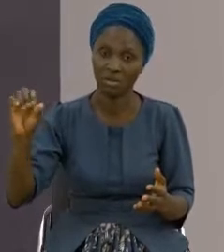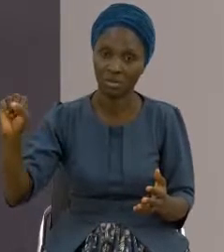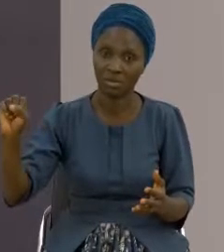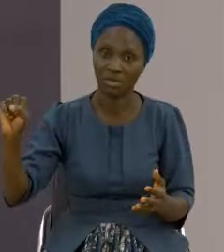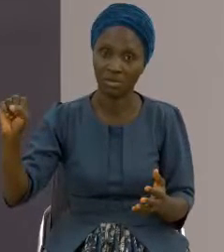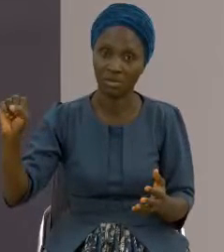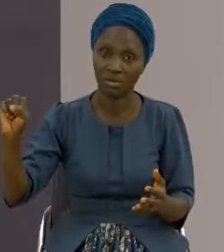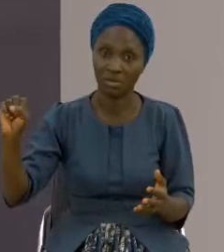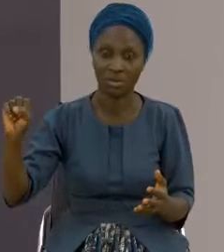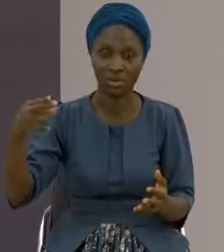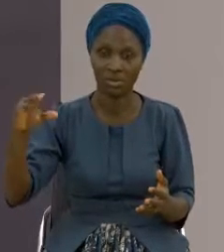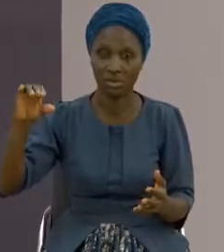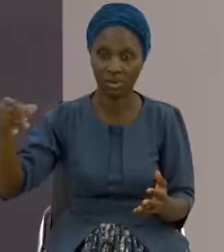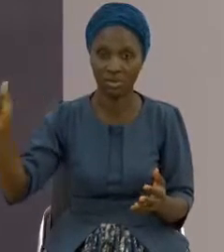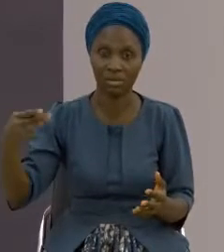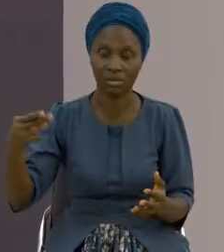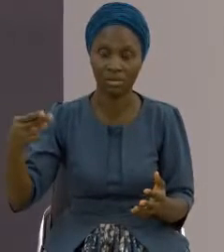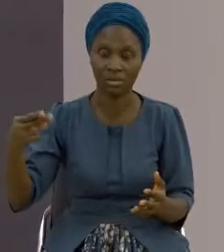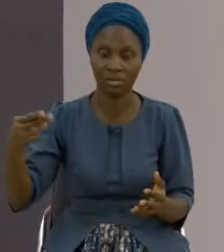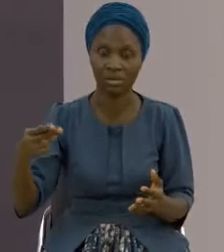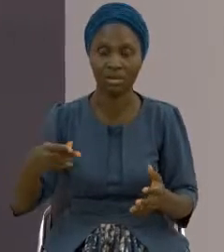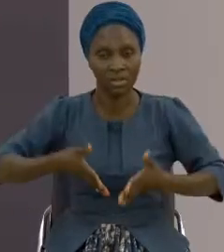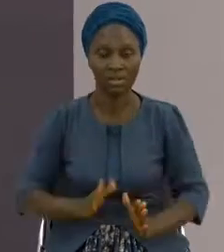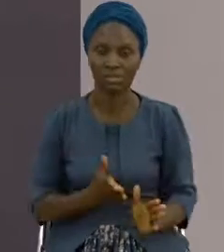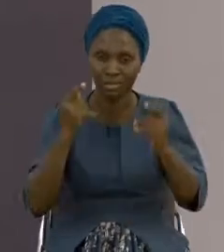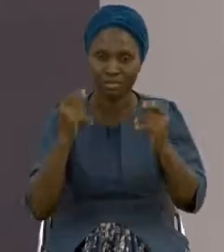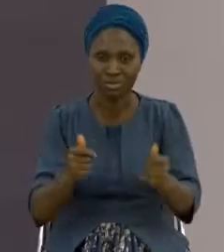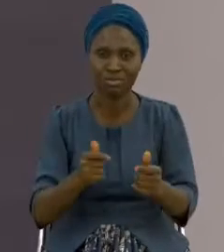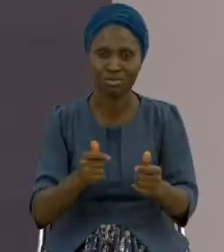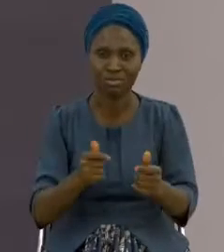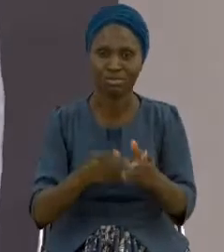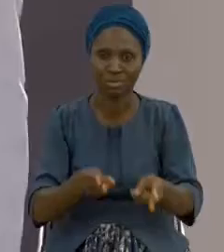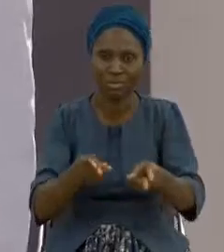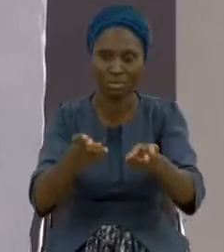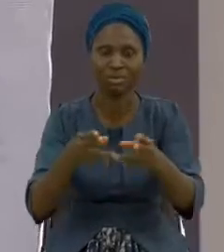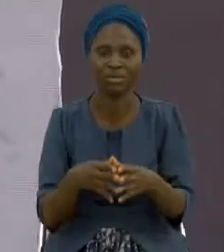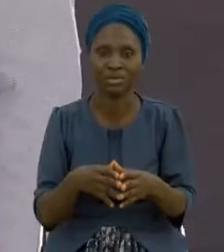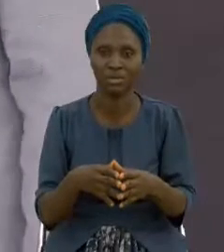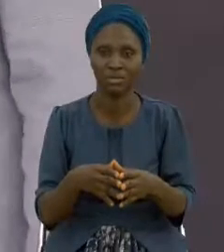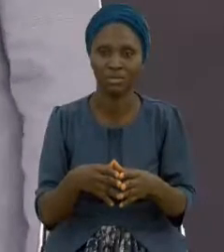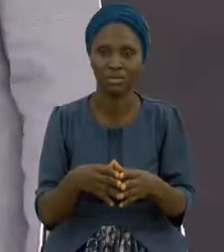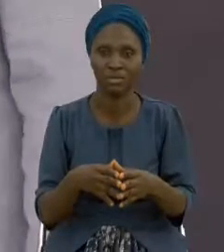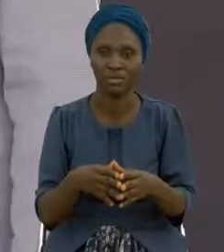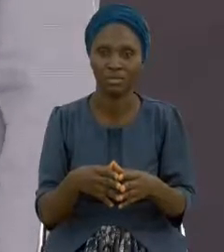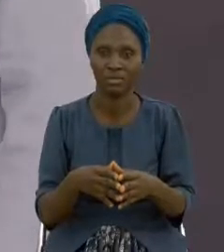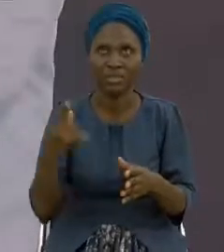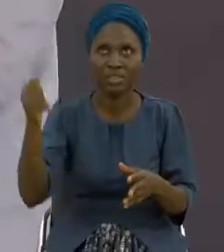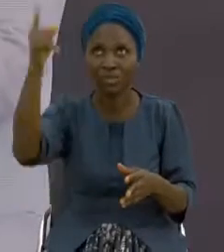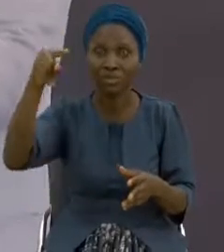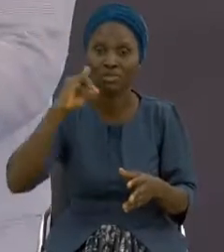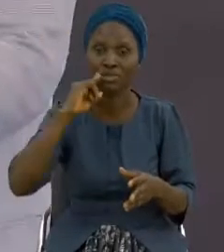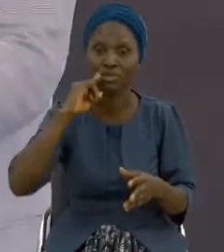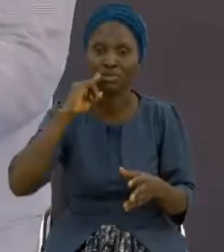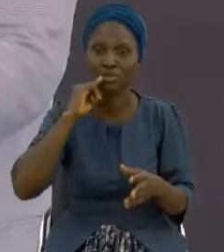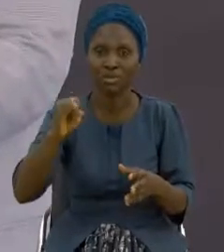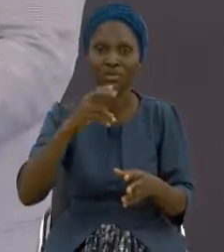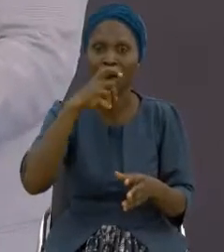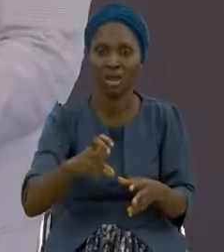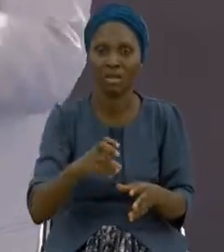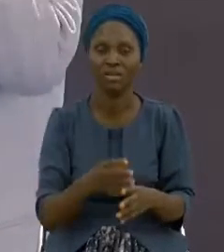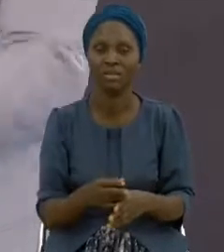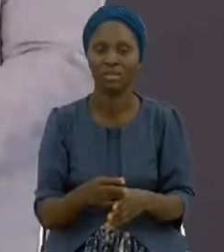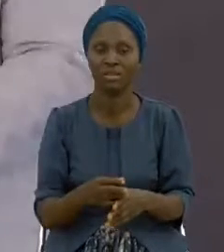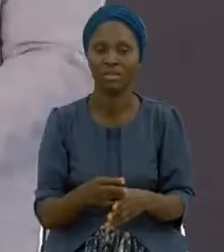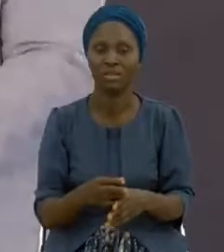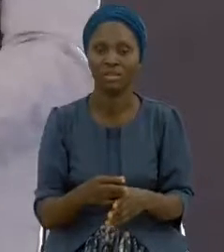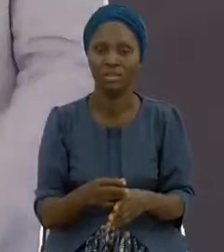lot. That one doesn't come into the equation. Anybody wanting to get the mantle, anybody wanting to